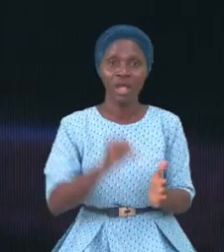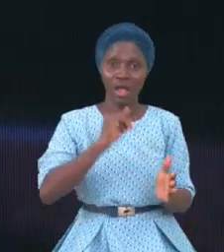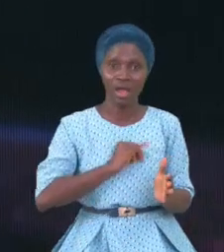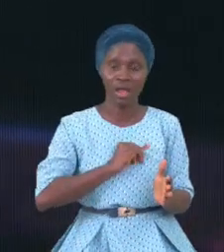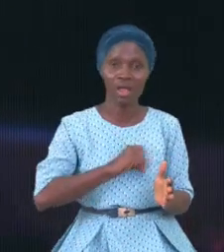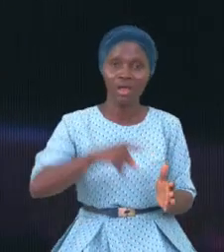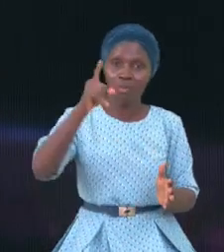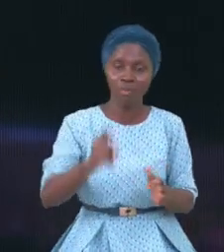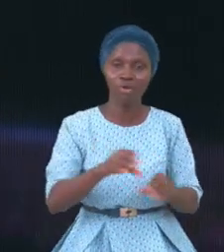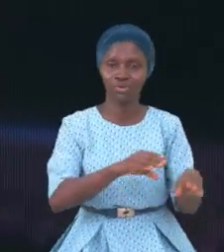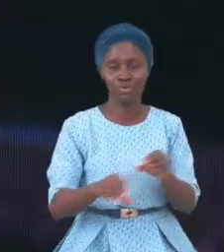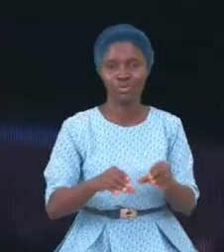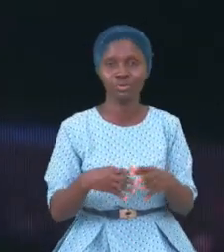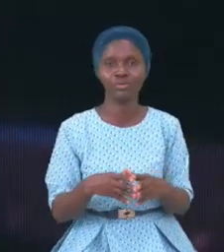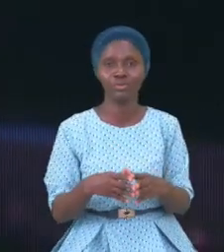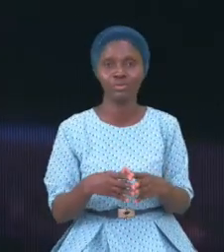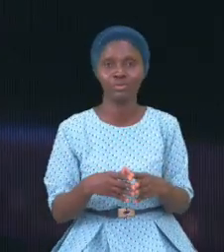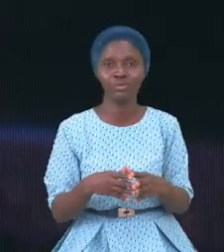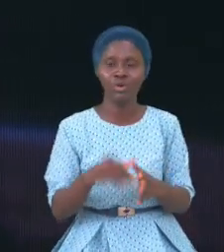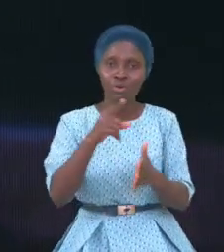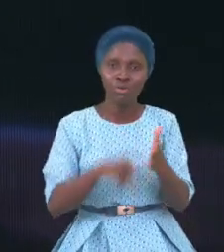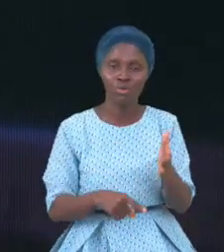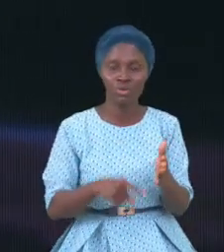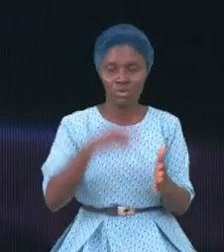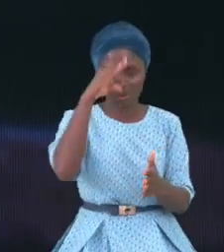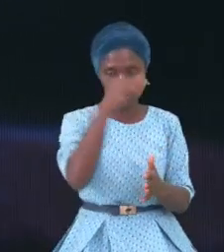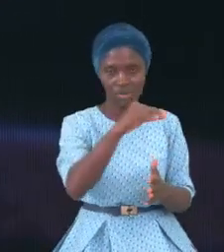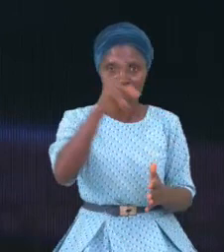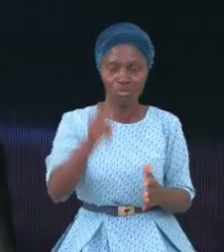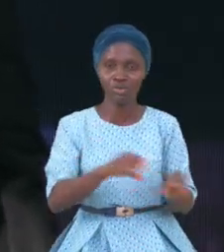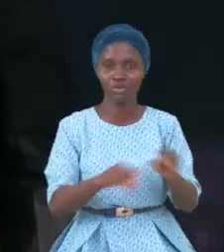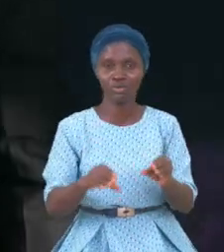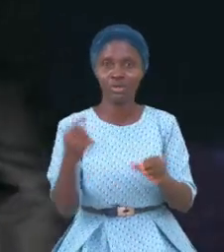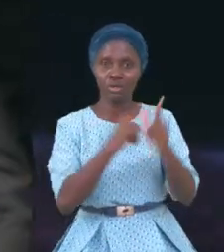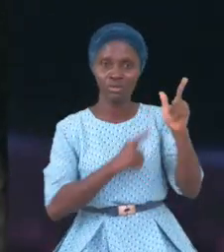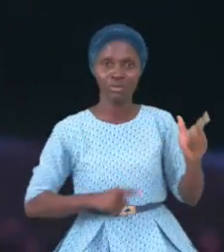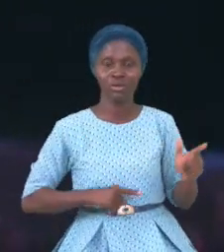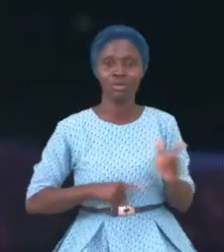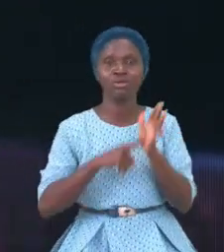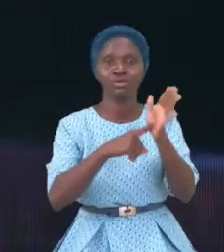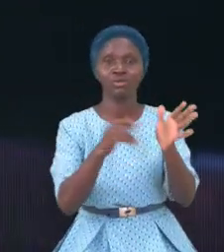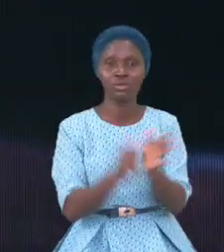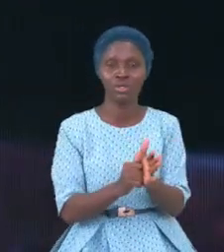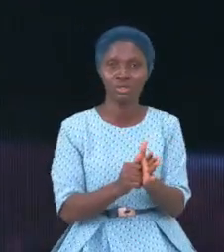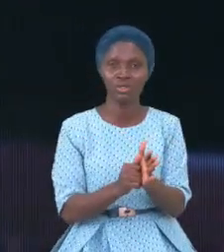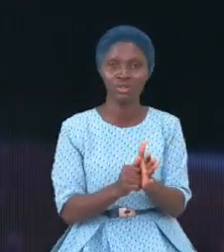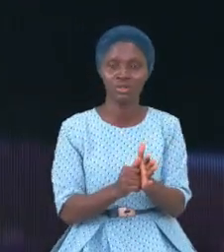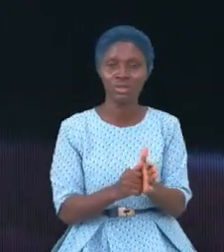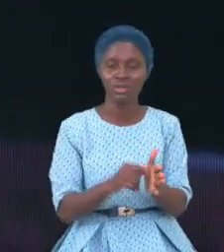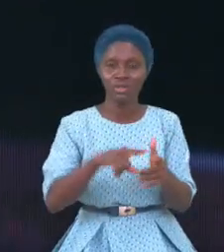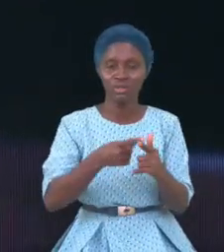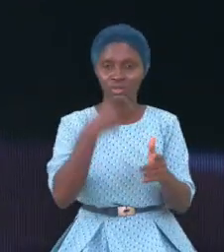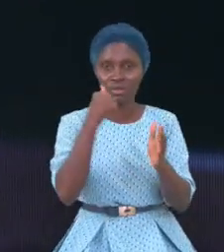do, the Lord reveals that with these people. Then he says, unto the land which